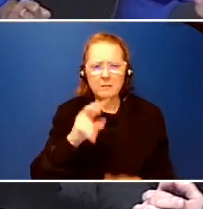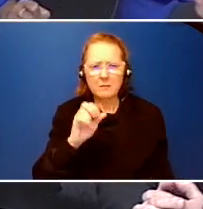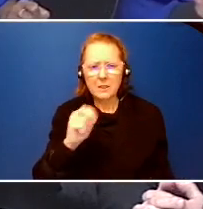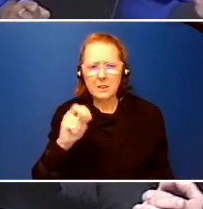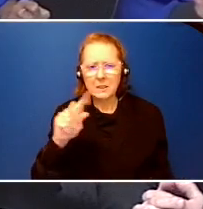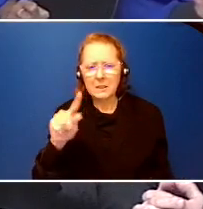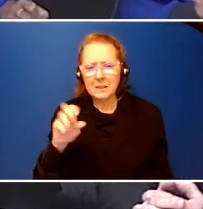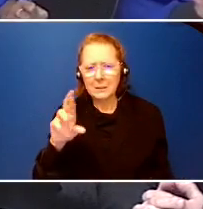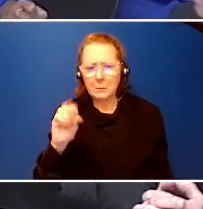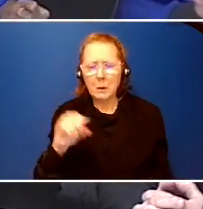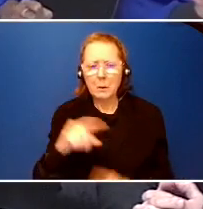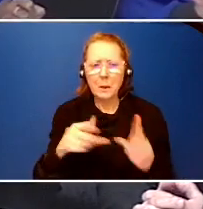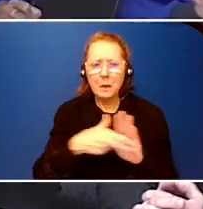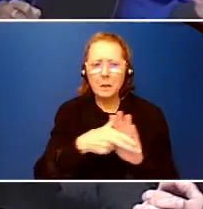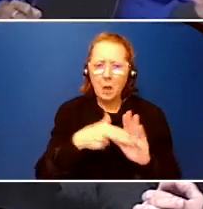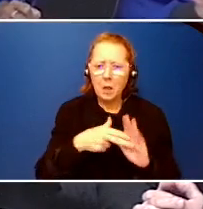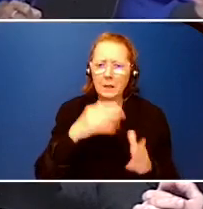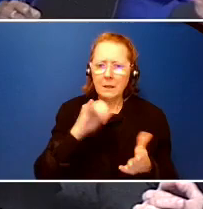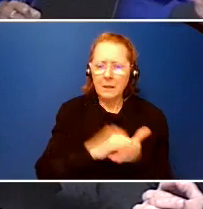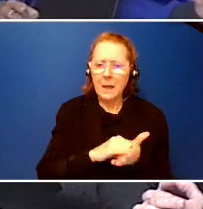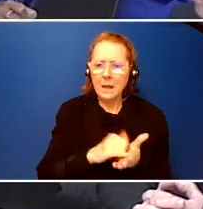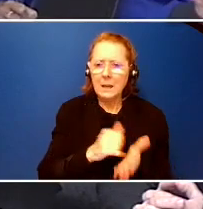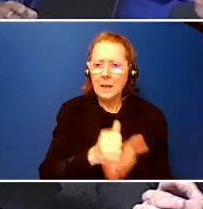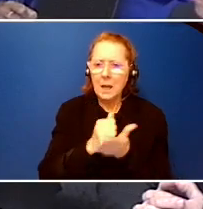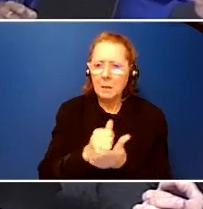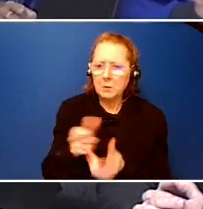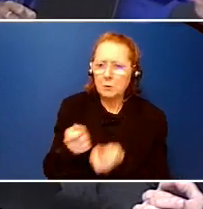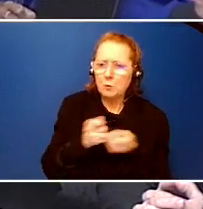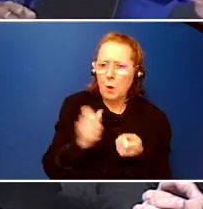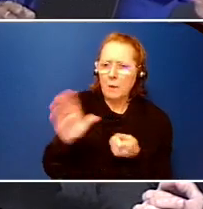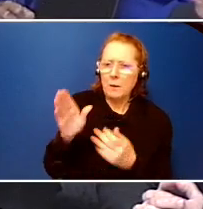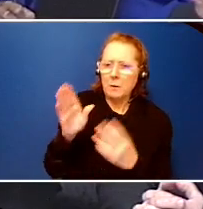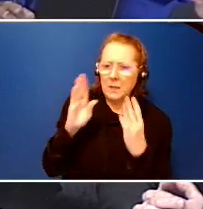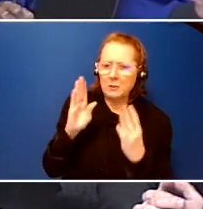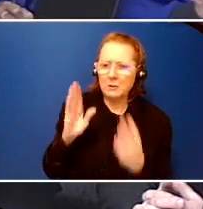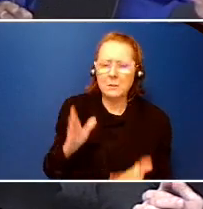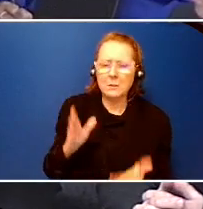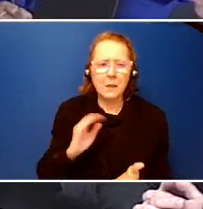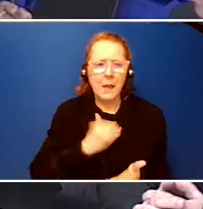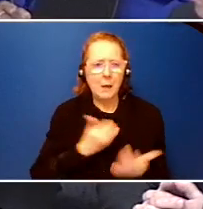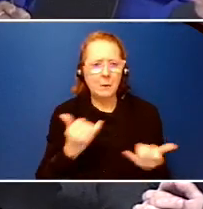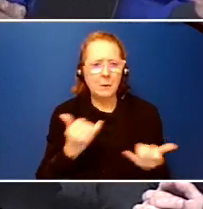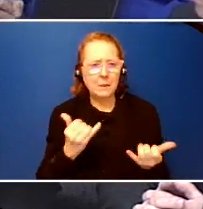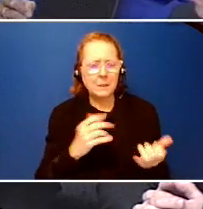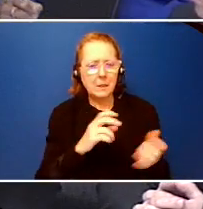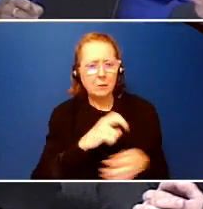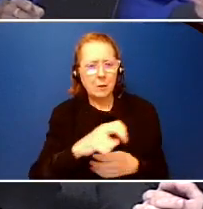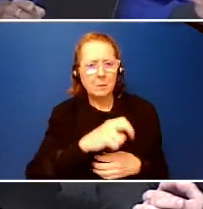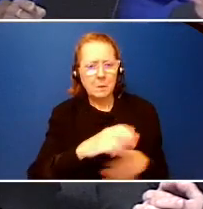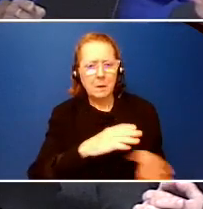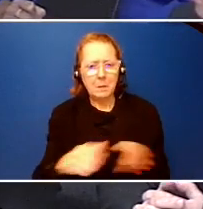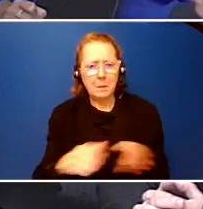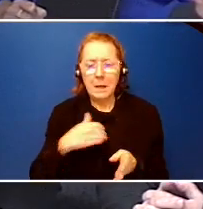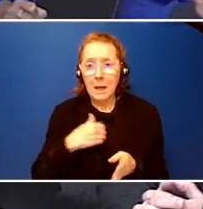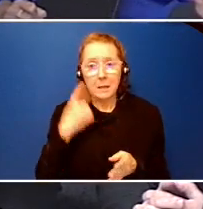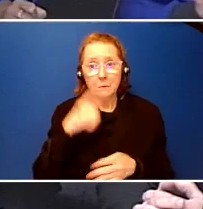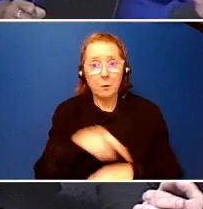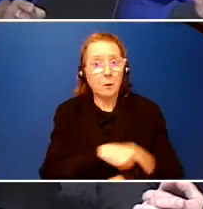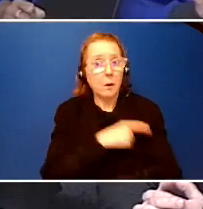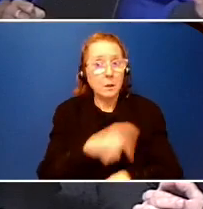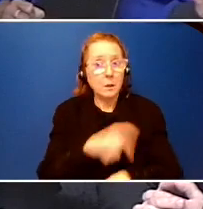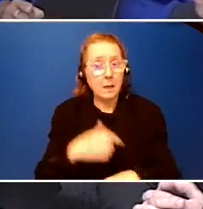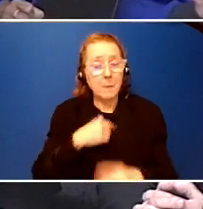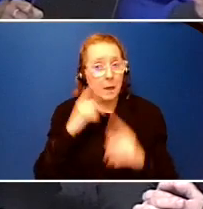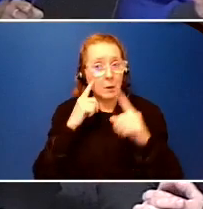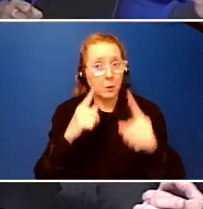that calling it that helps to draw that attention. Our existing transportation plan has for a very long time had a goal